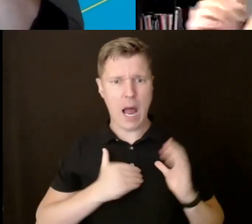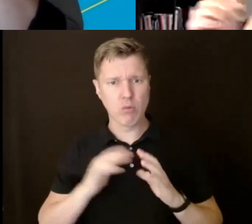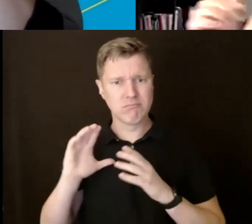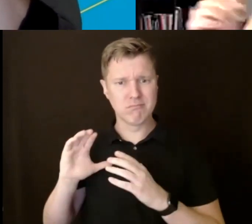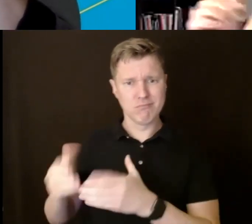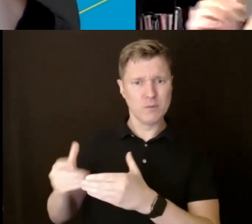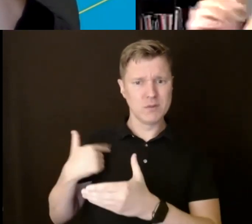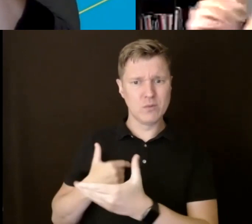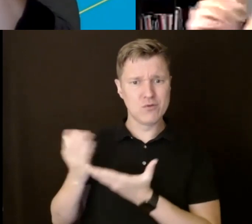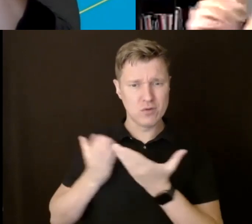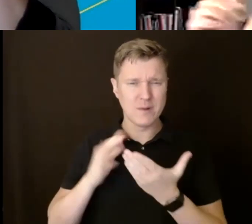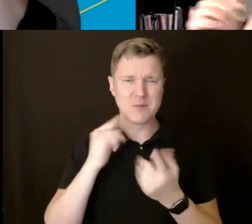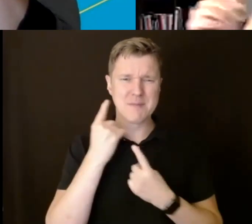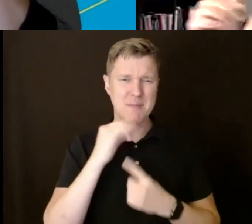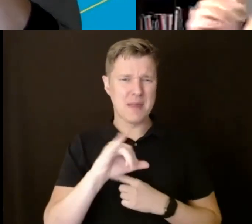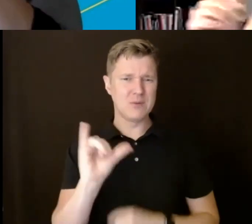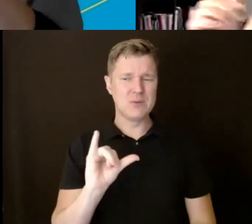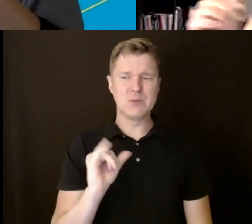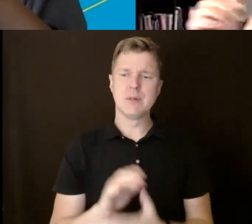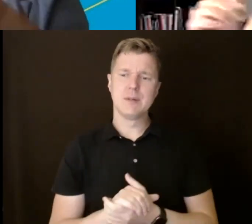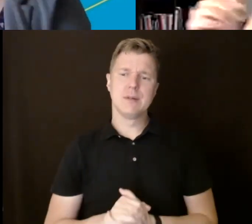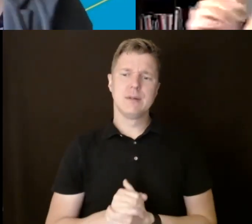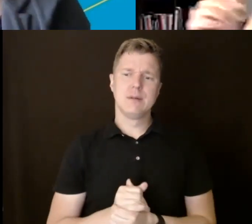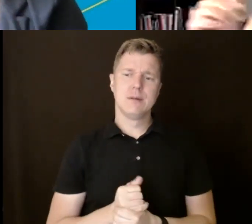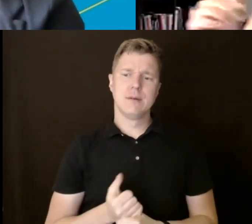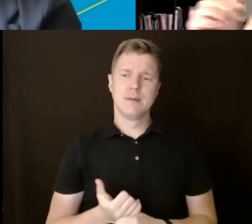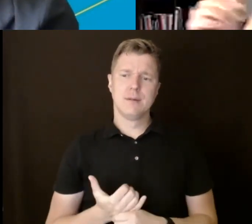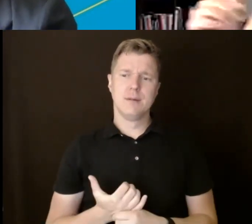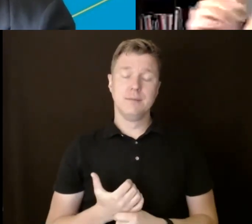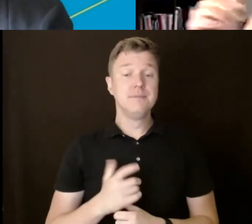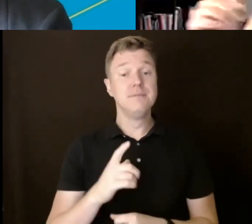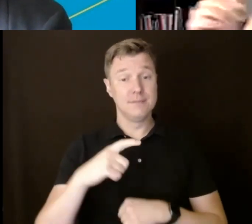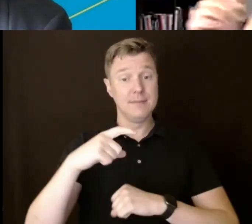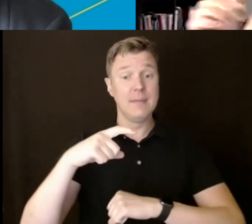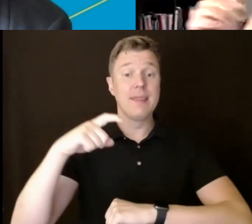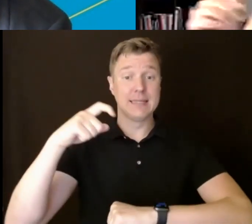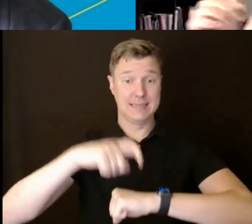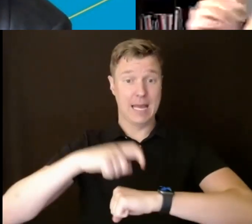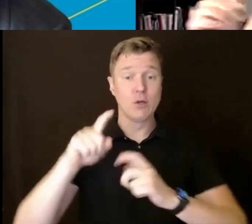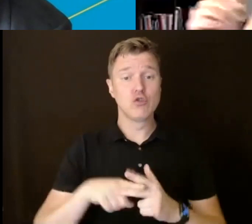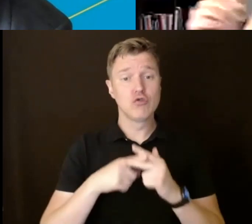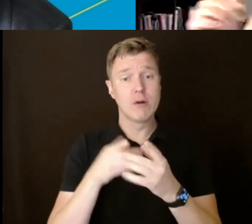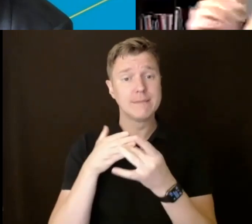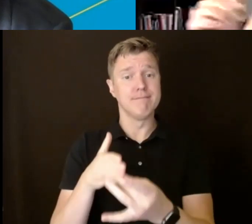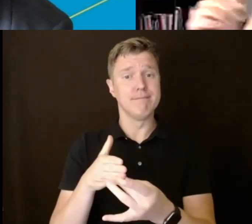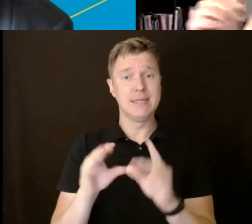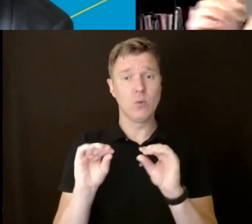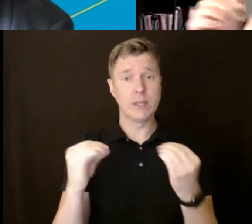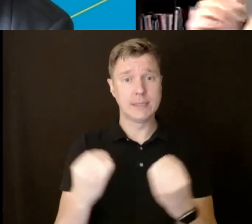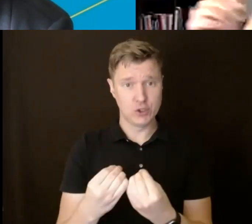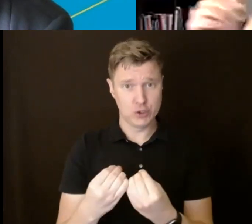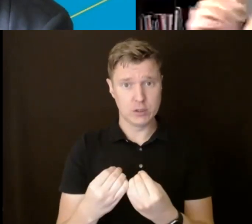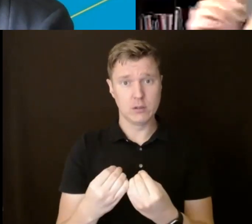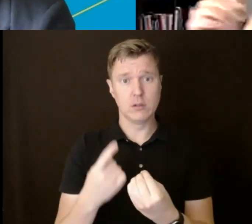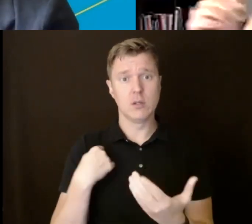of what we were thinking about too. You know, we have, at the time that I started leading the organization,